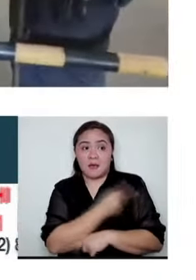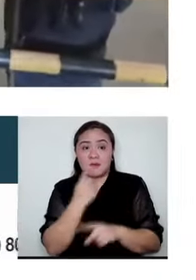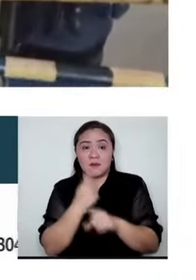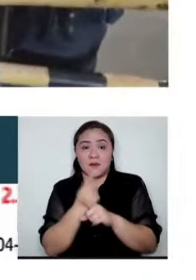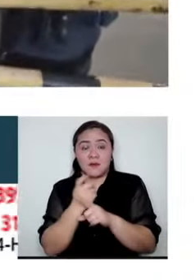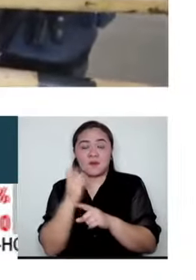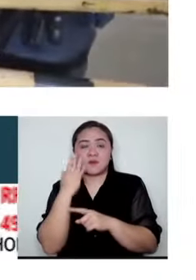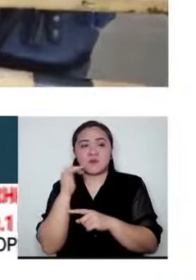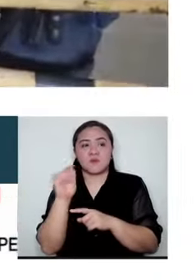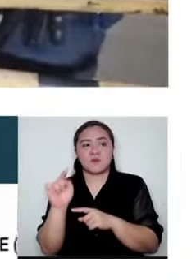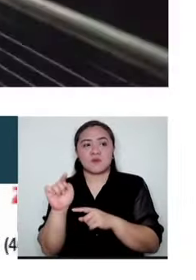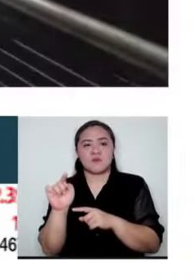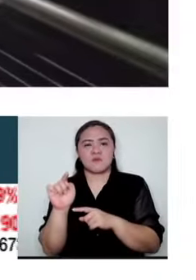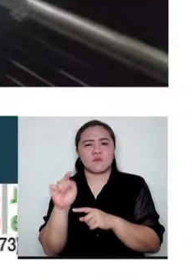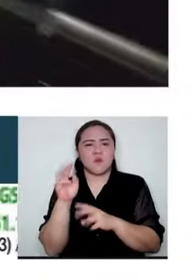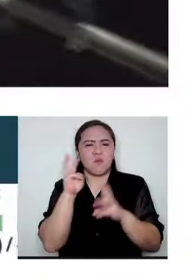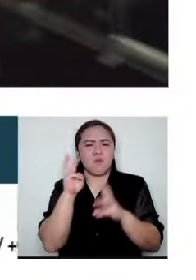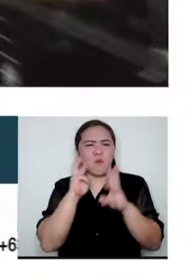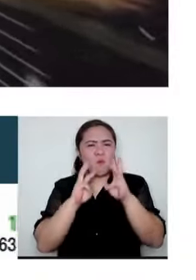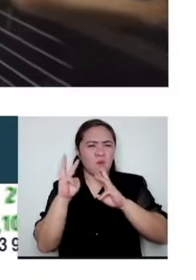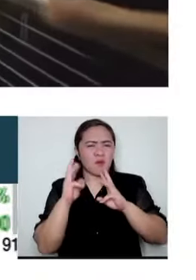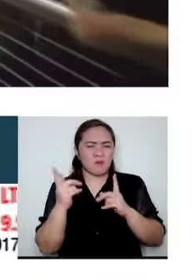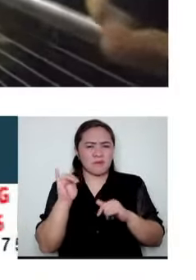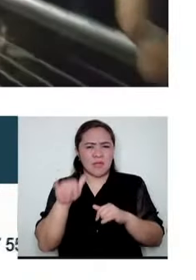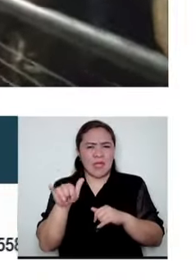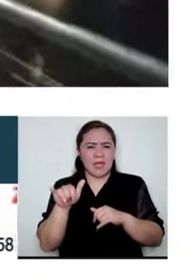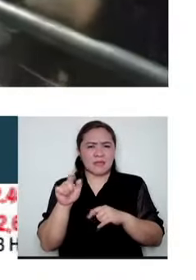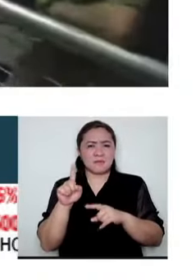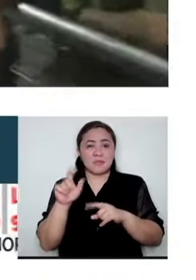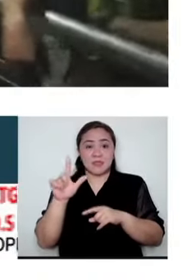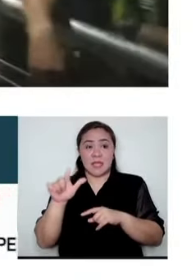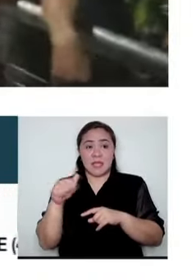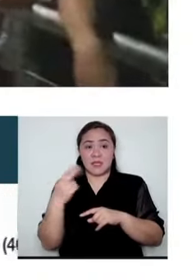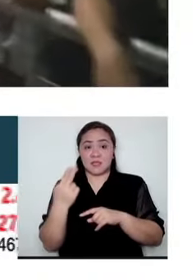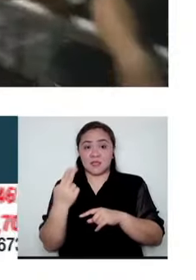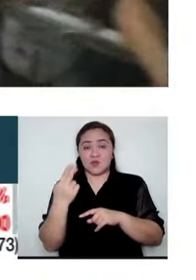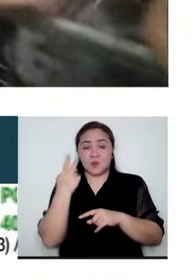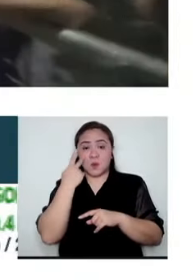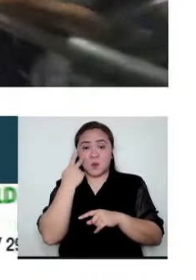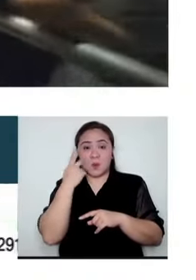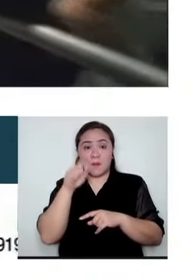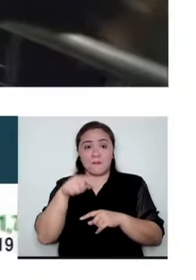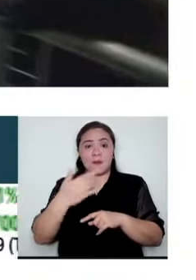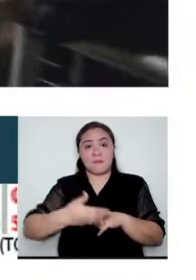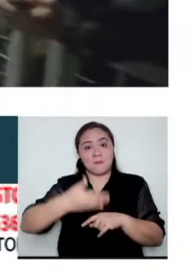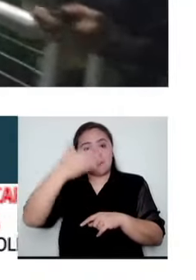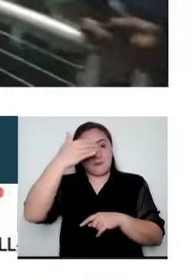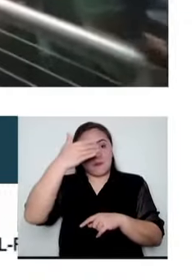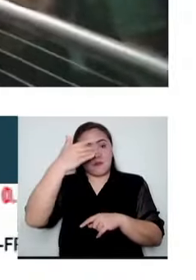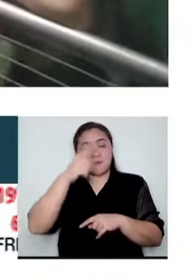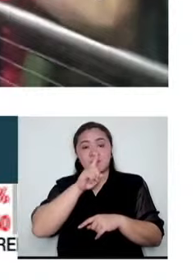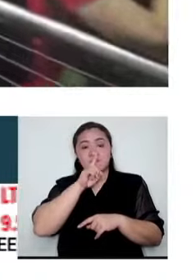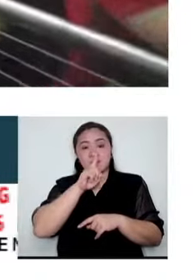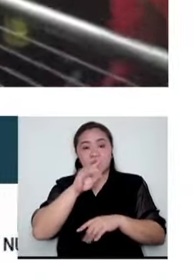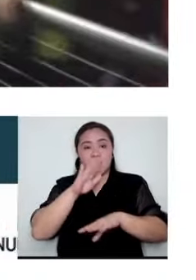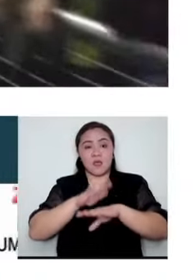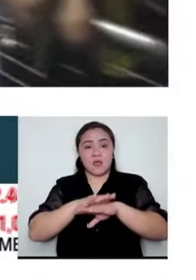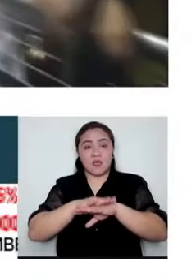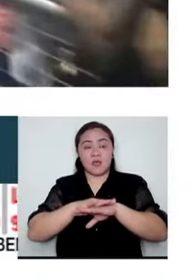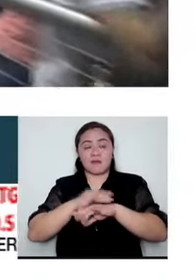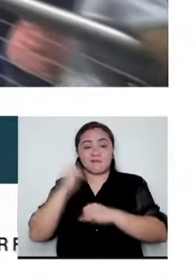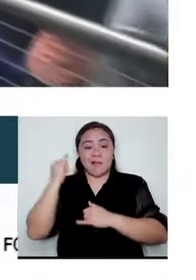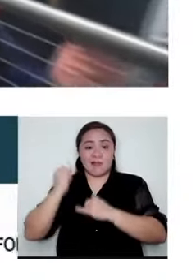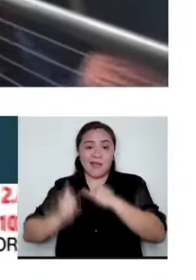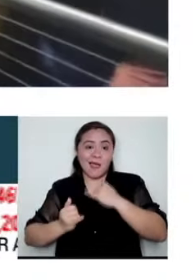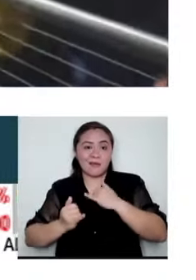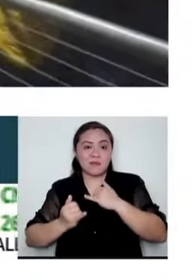for worry. But again, LGUs will be at the forefront, first frontliner or last frontliner.